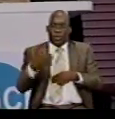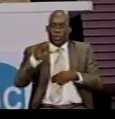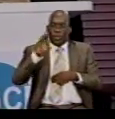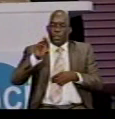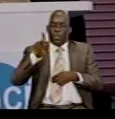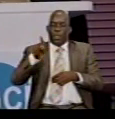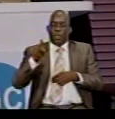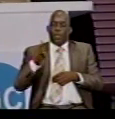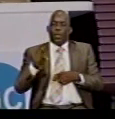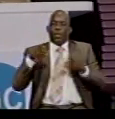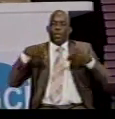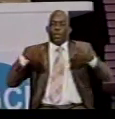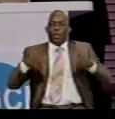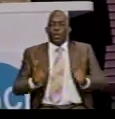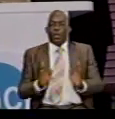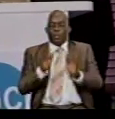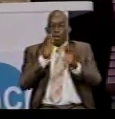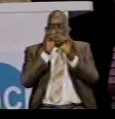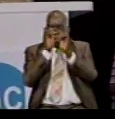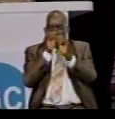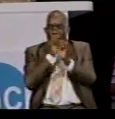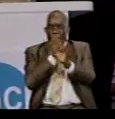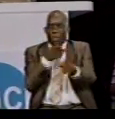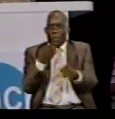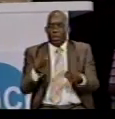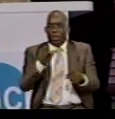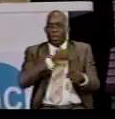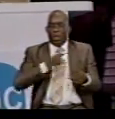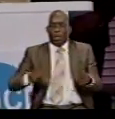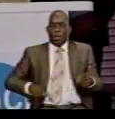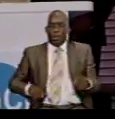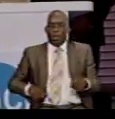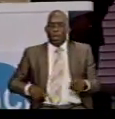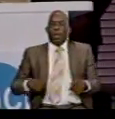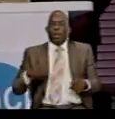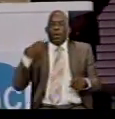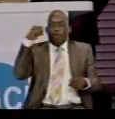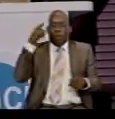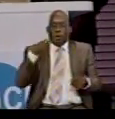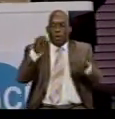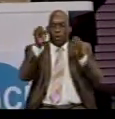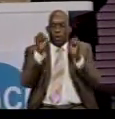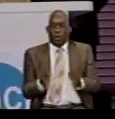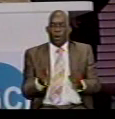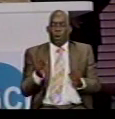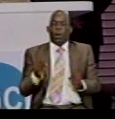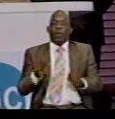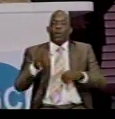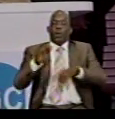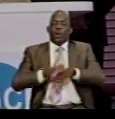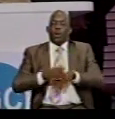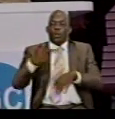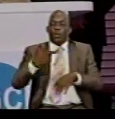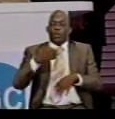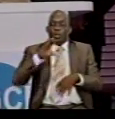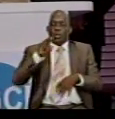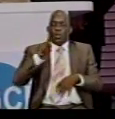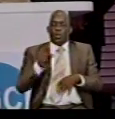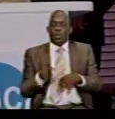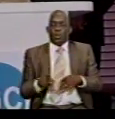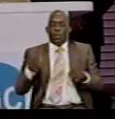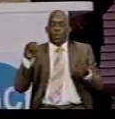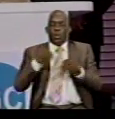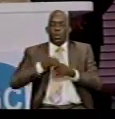the Lord. Bénissons le Seigneur. For manifesting His power upon GCK. Pour manifester sa puissance dans cette croisade. In all